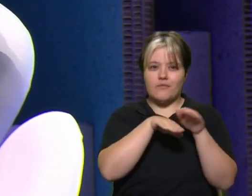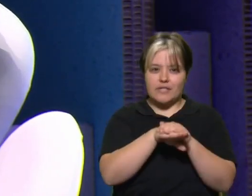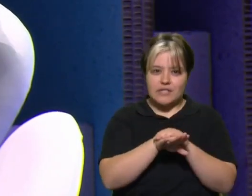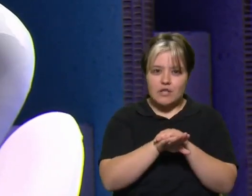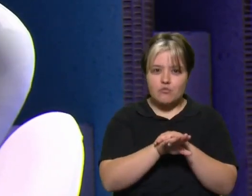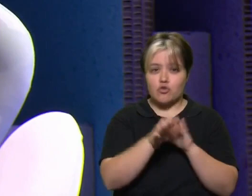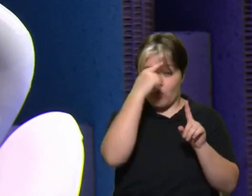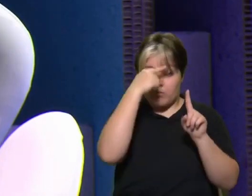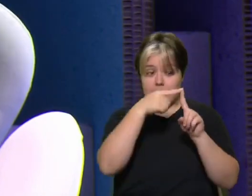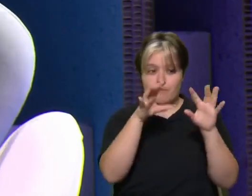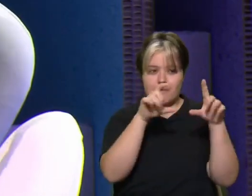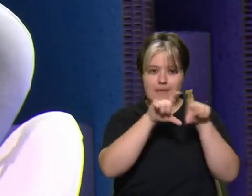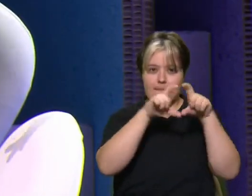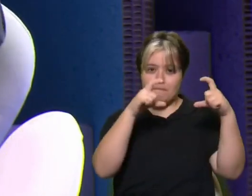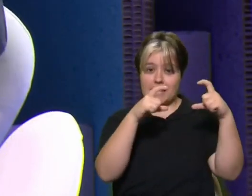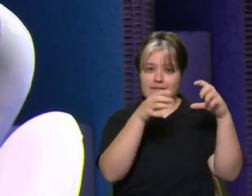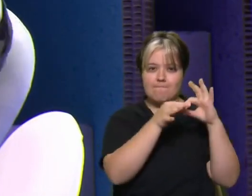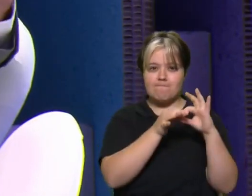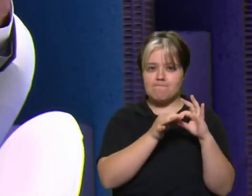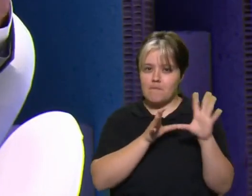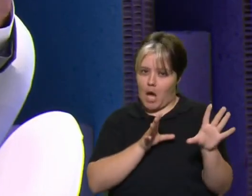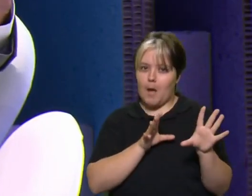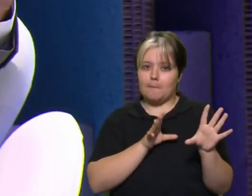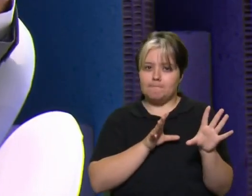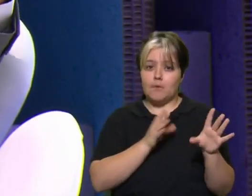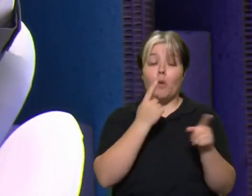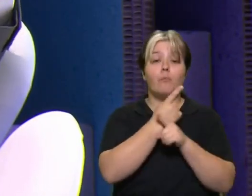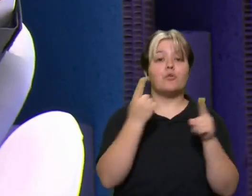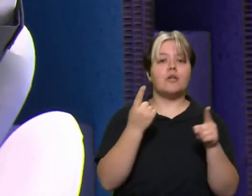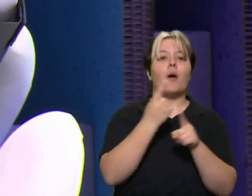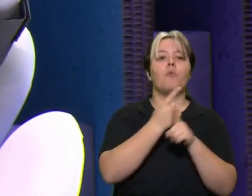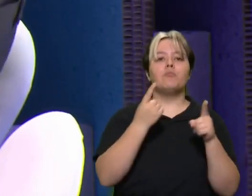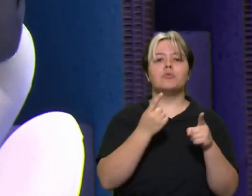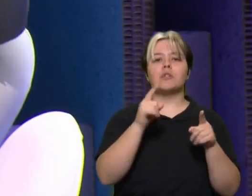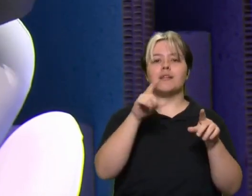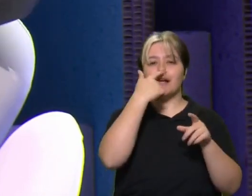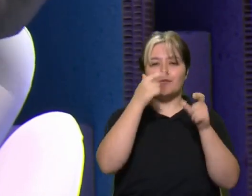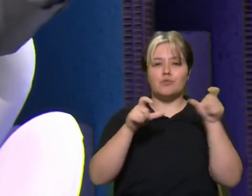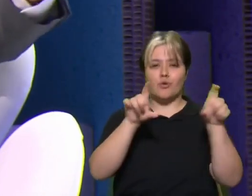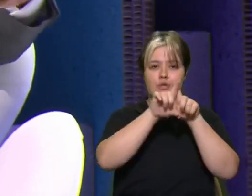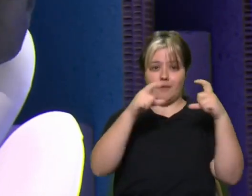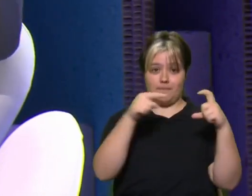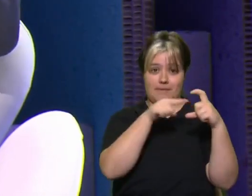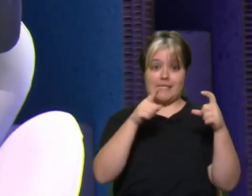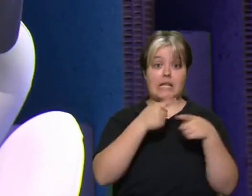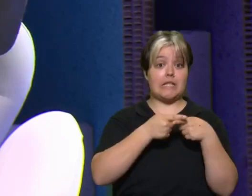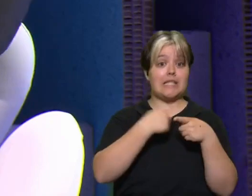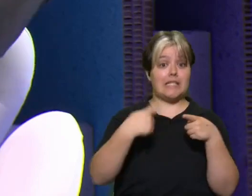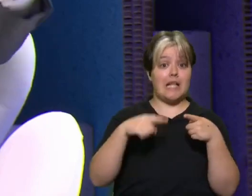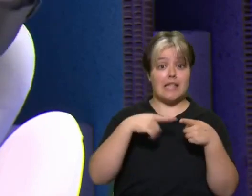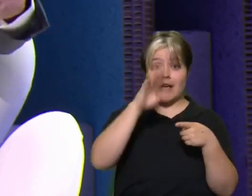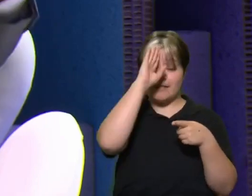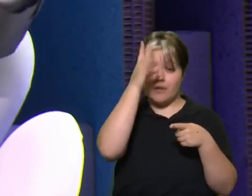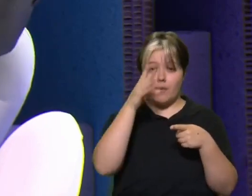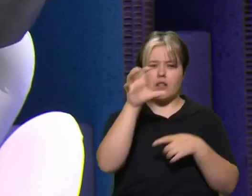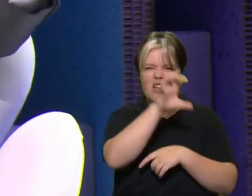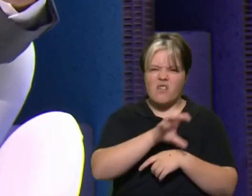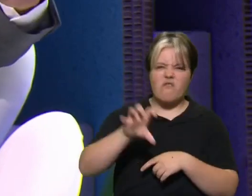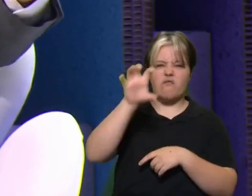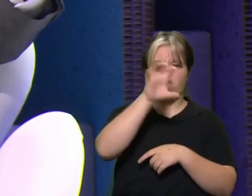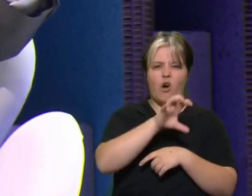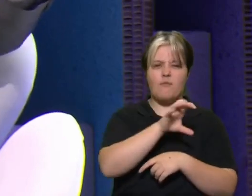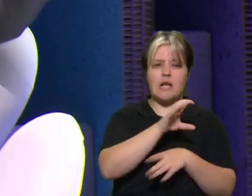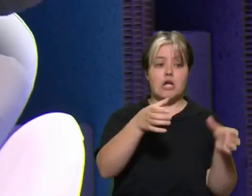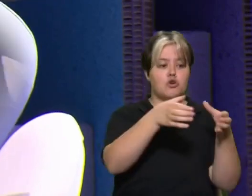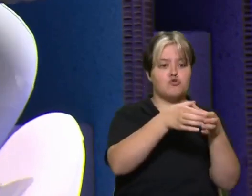to become less dependent of larger companies. Speaking about decentralization, the entrepreneurs